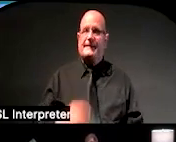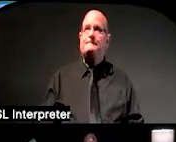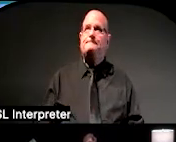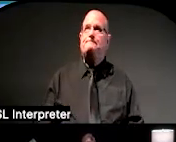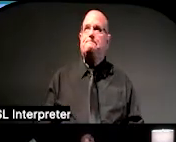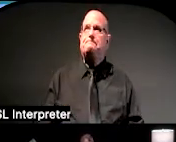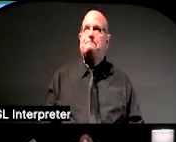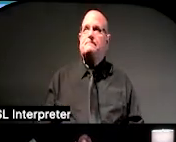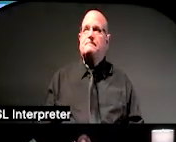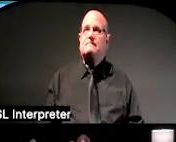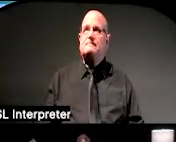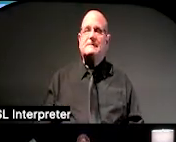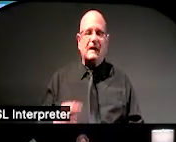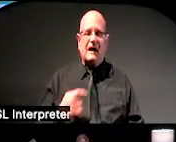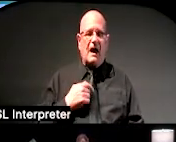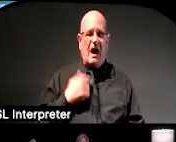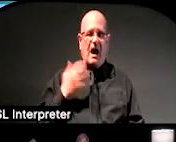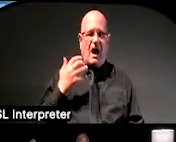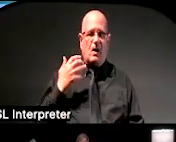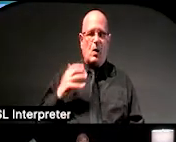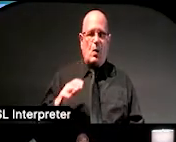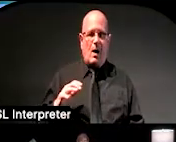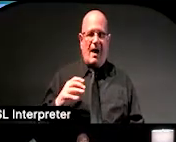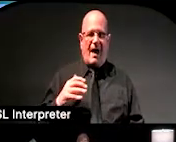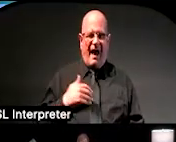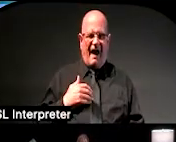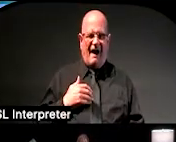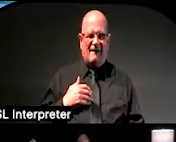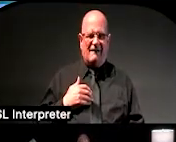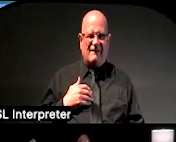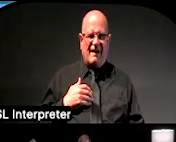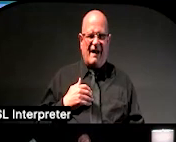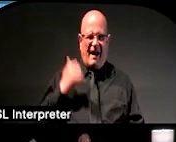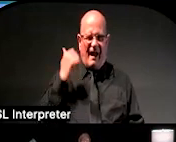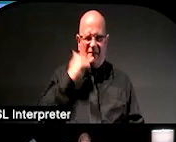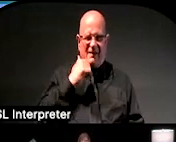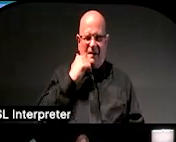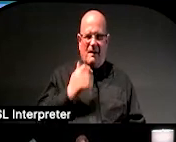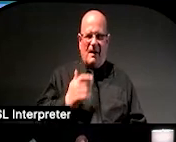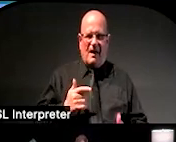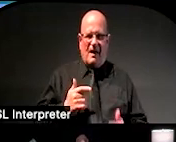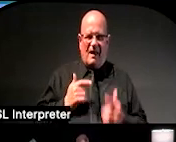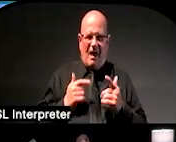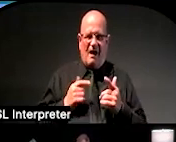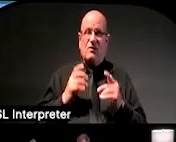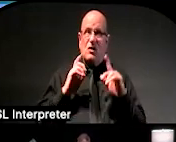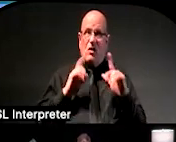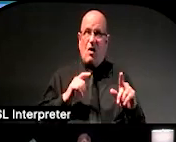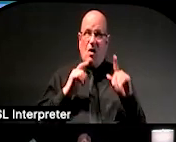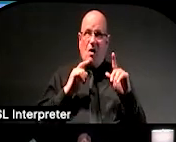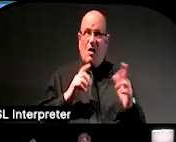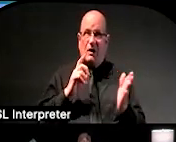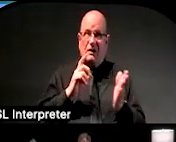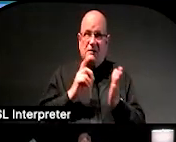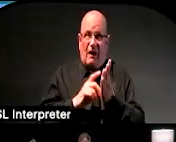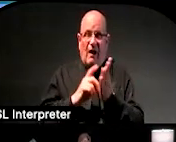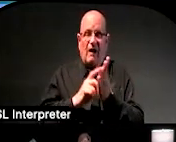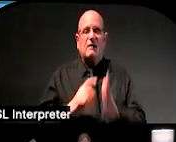I don't want to have every day of my life going to the doctor's office at this point.